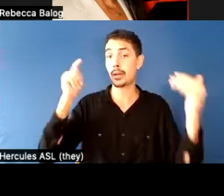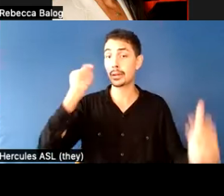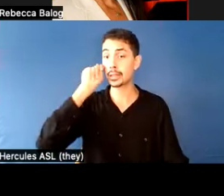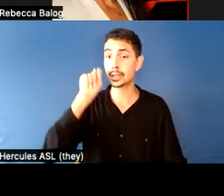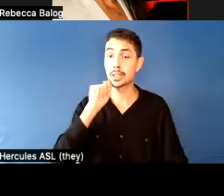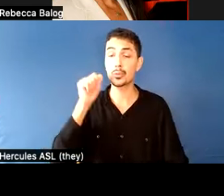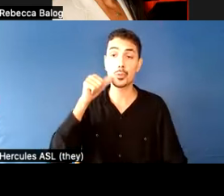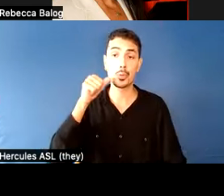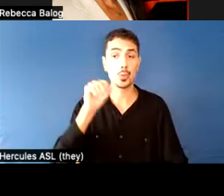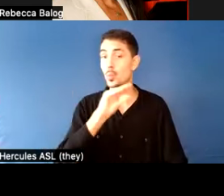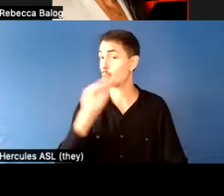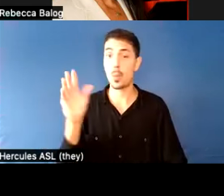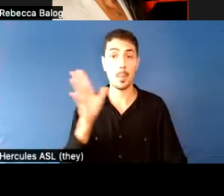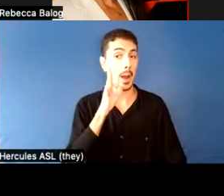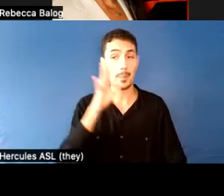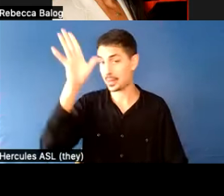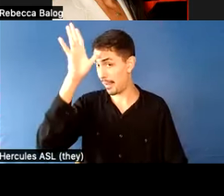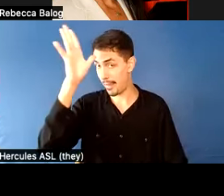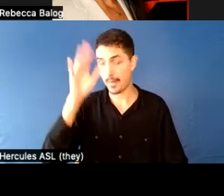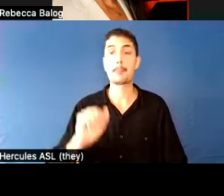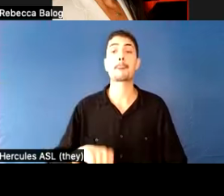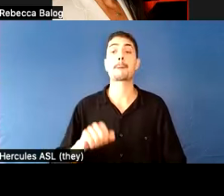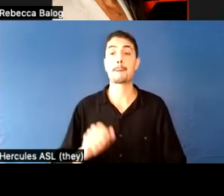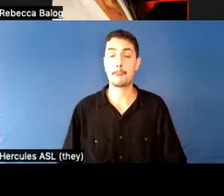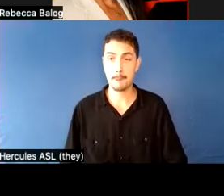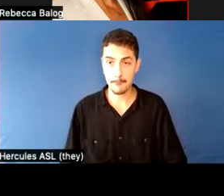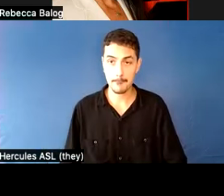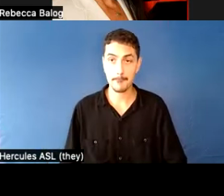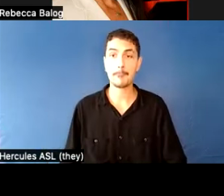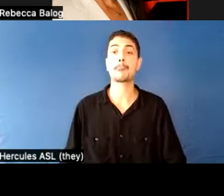with no mom or dad in the home. Yep. Yep.